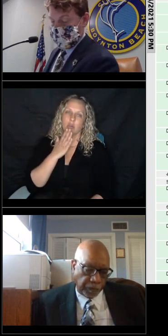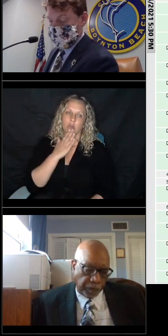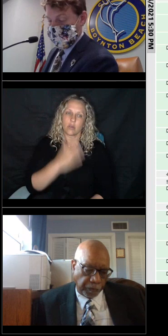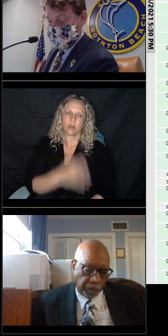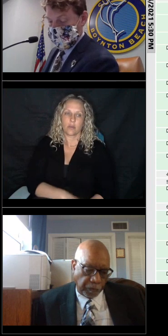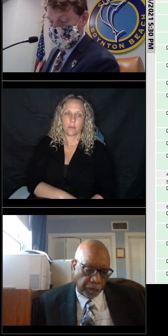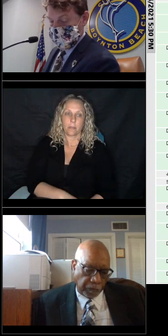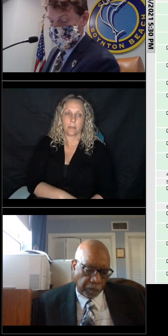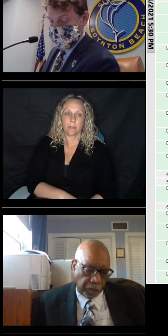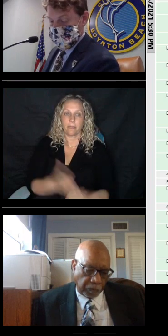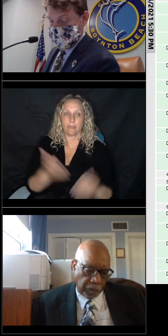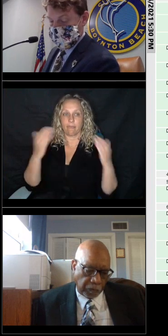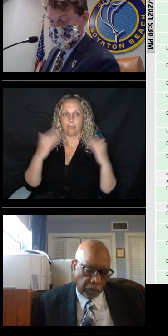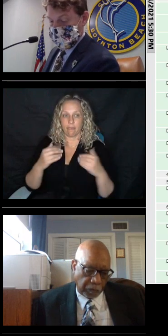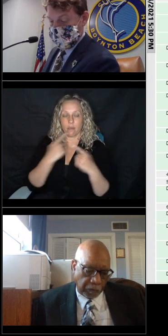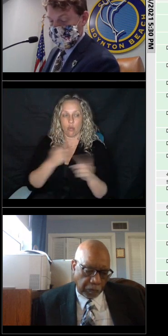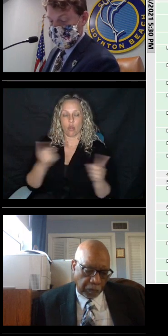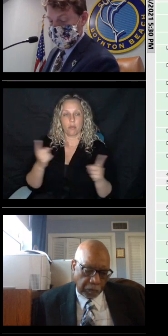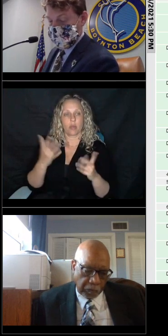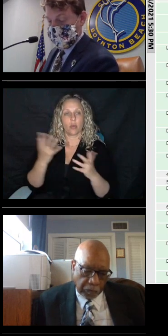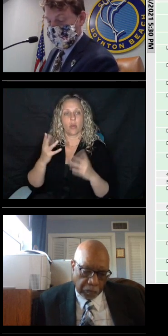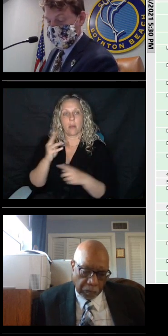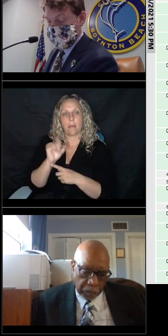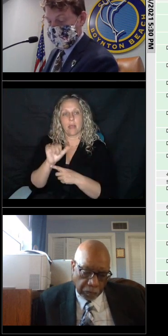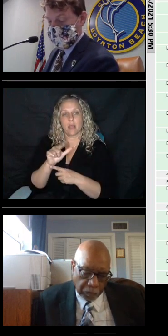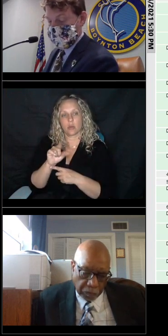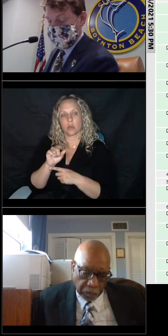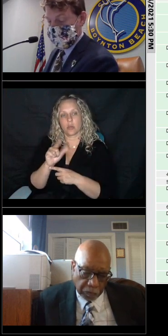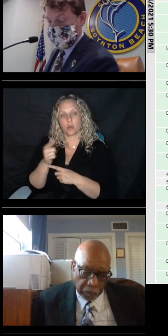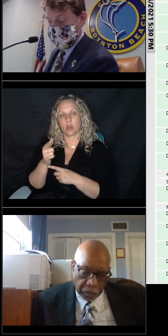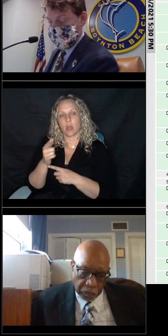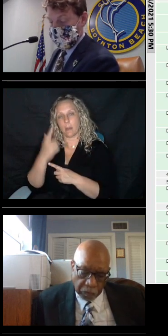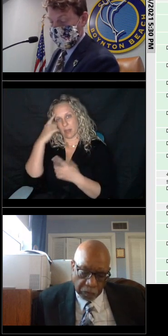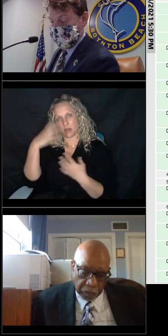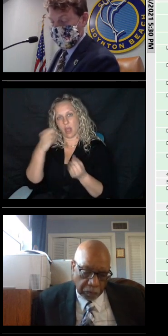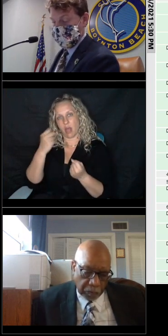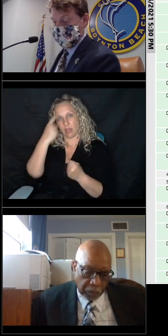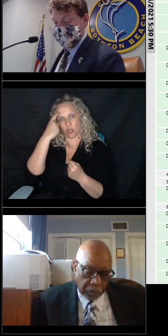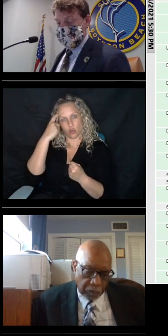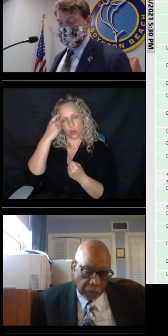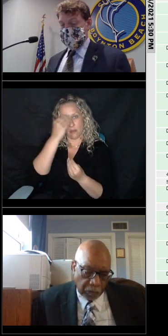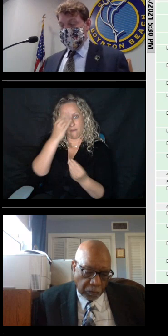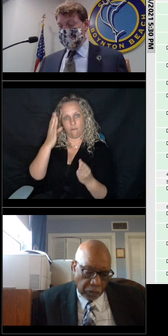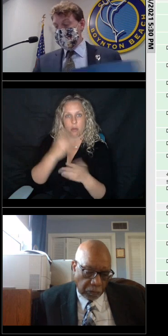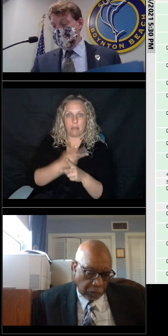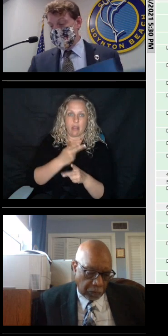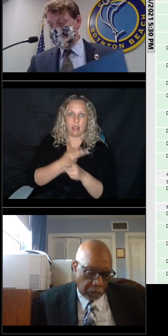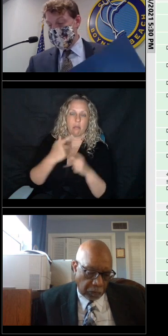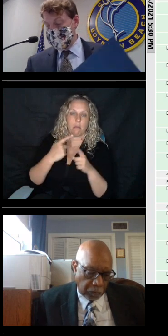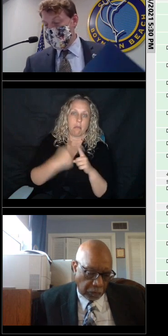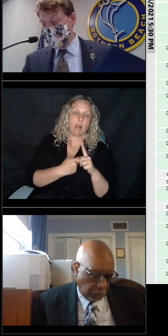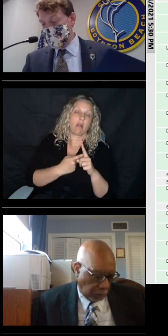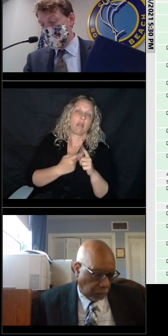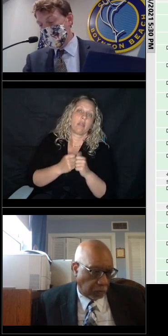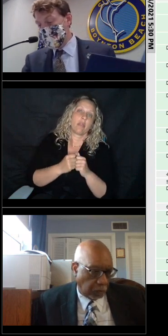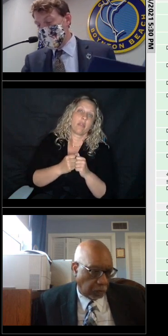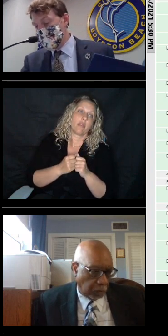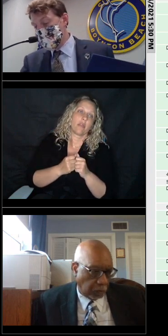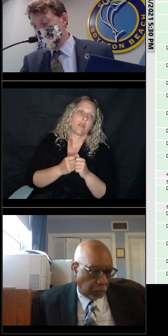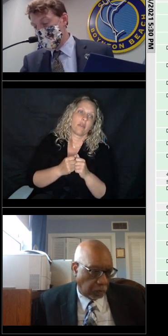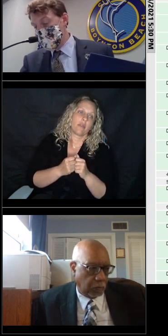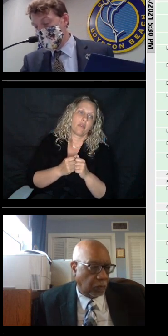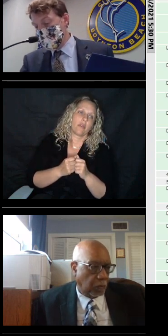Our next proclamation is to proclaim May 2021 as Mental Health and Trauma Informed Care Month. Gerda Klein of the